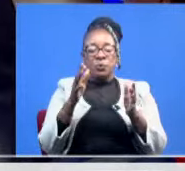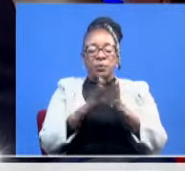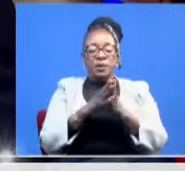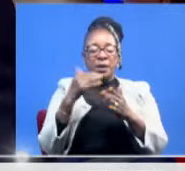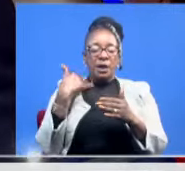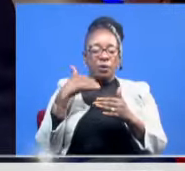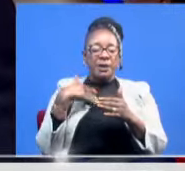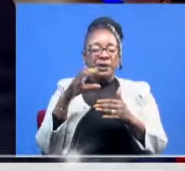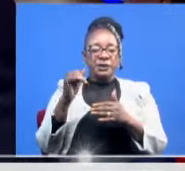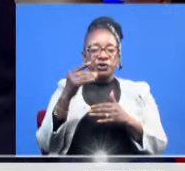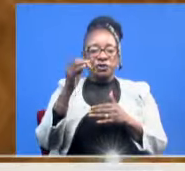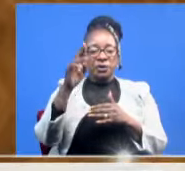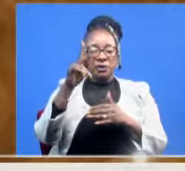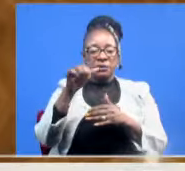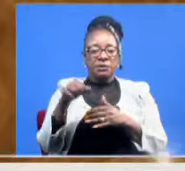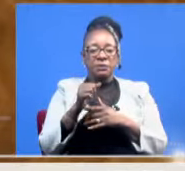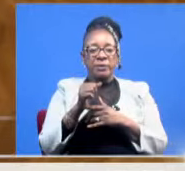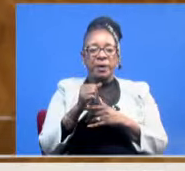Sharks.